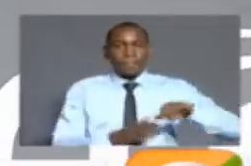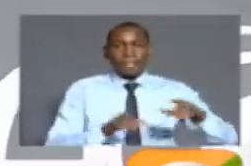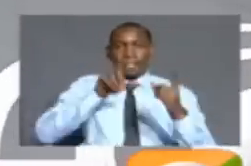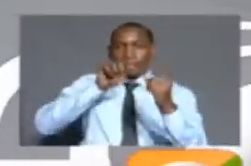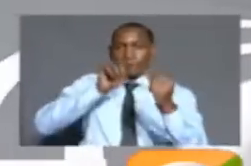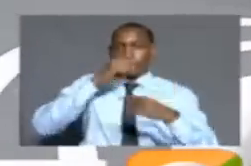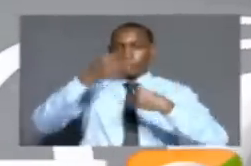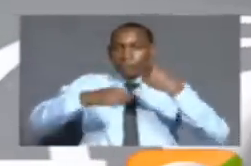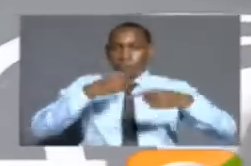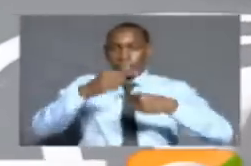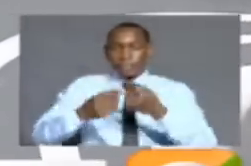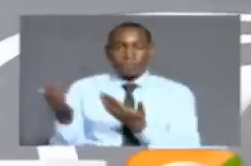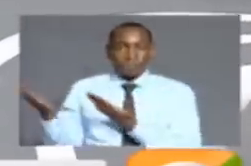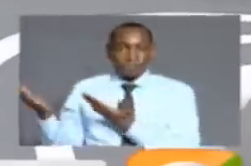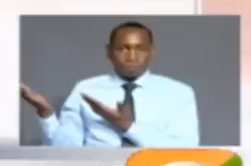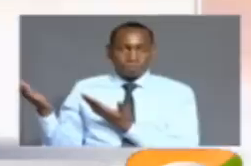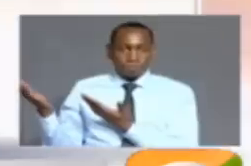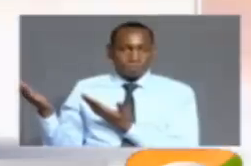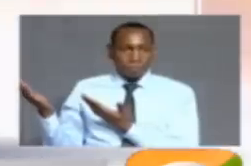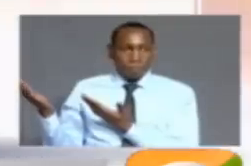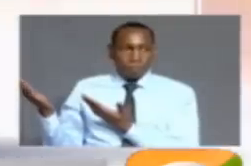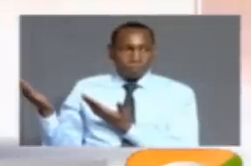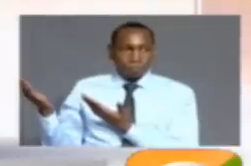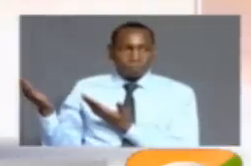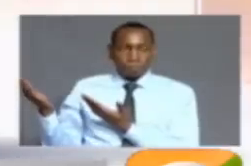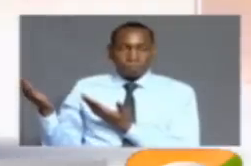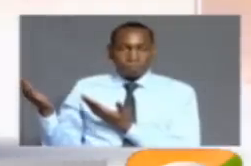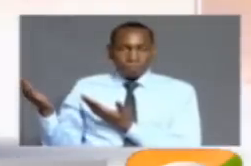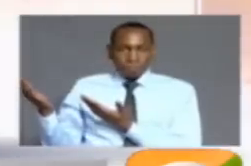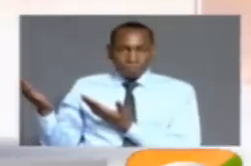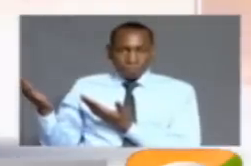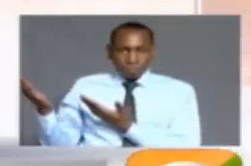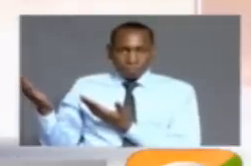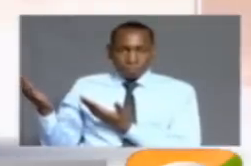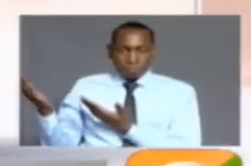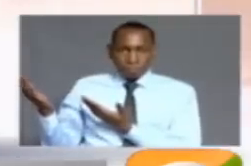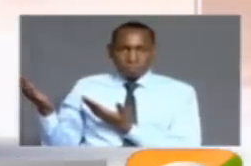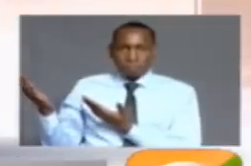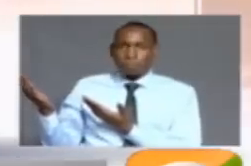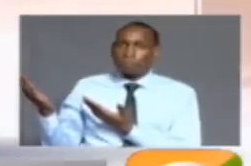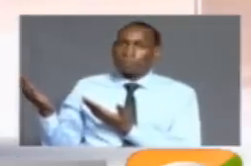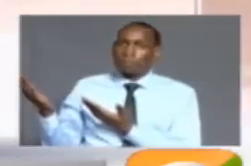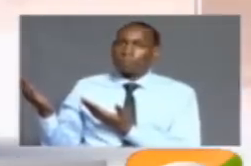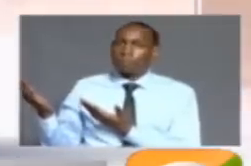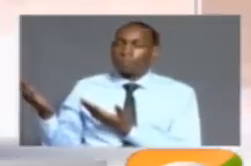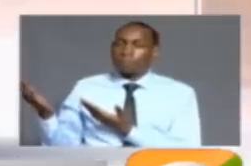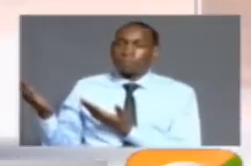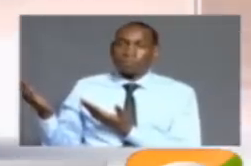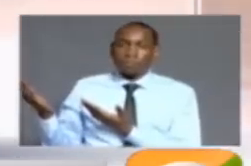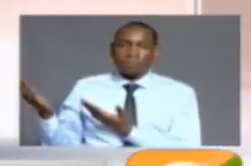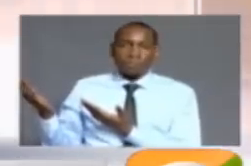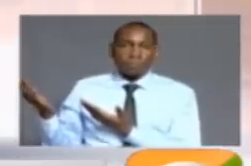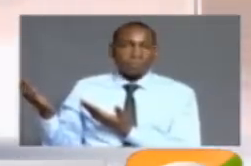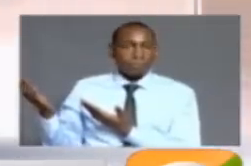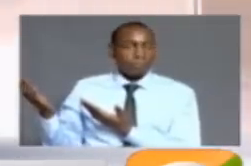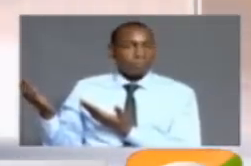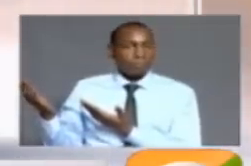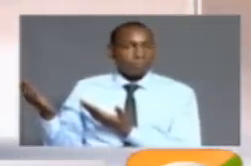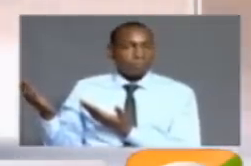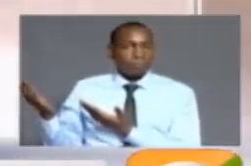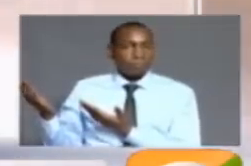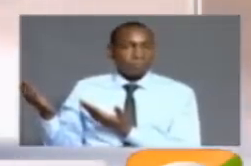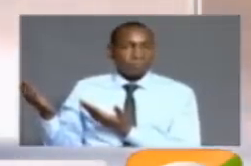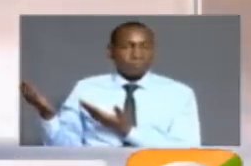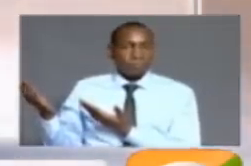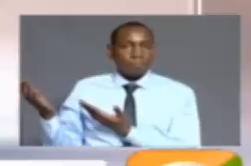Shad Dirango, I'm not surprised that both senators support the house allowance. Yes, it's expensive being a politician. However, think of the